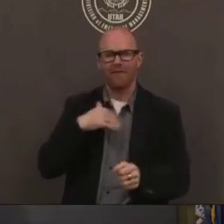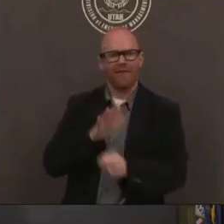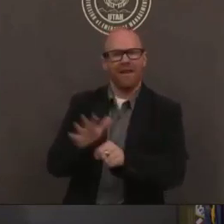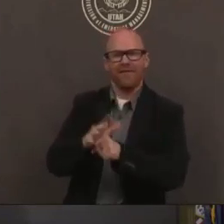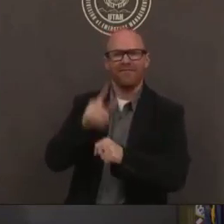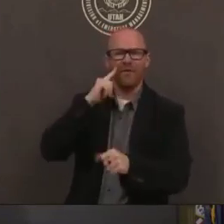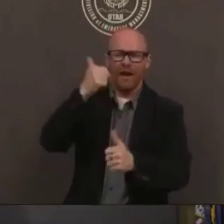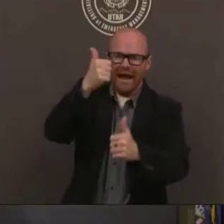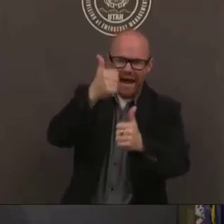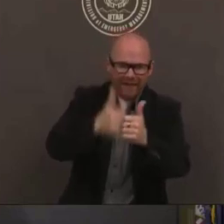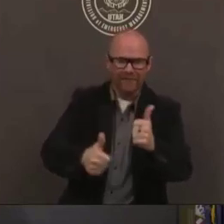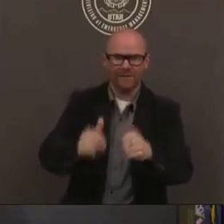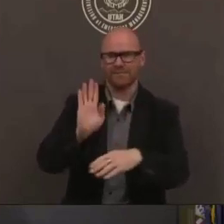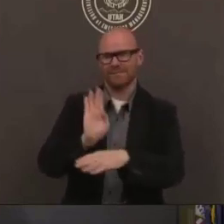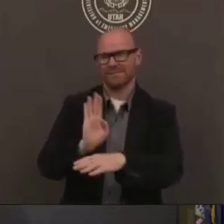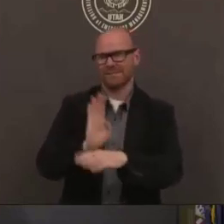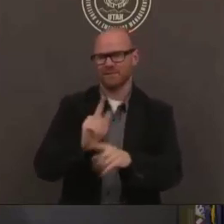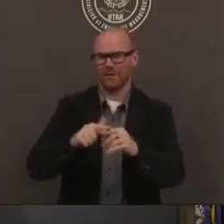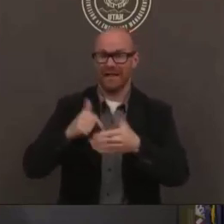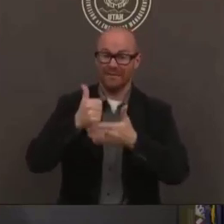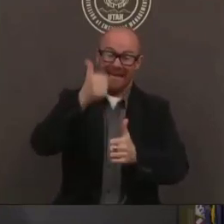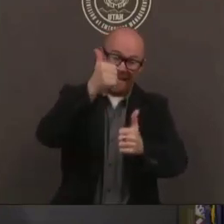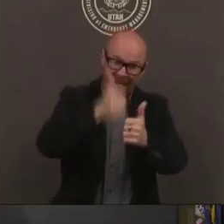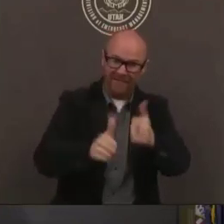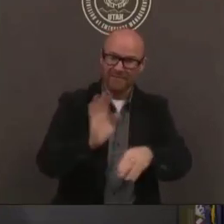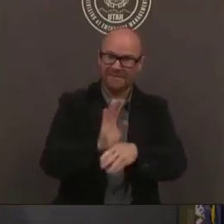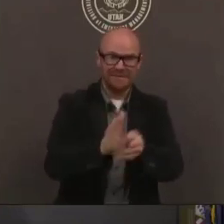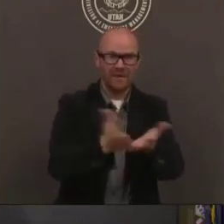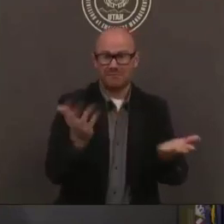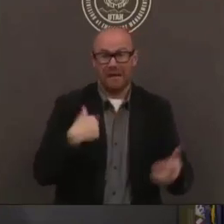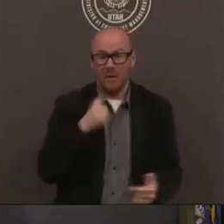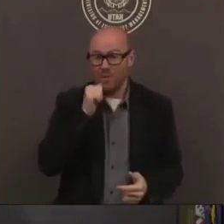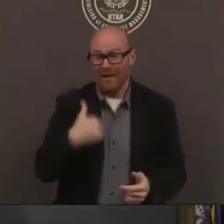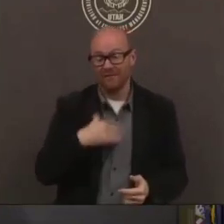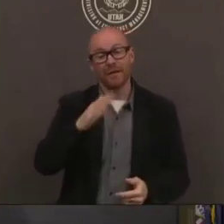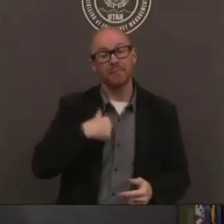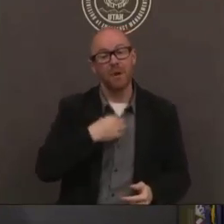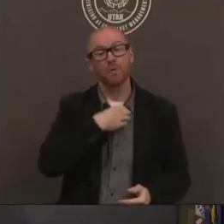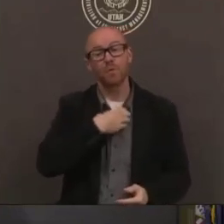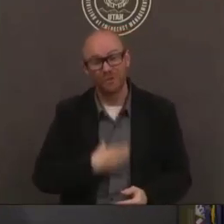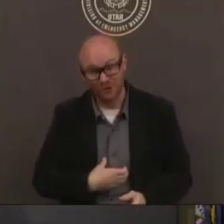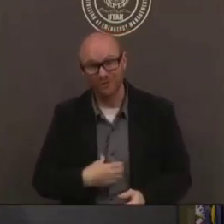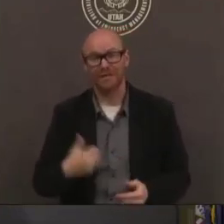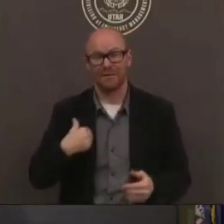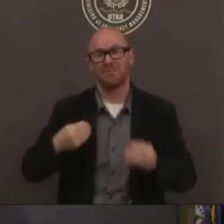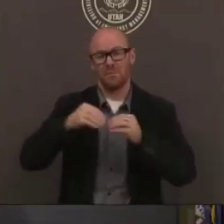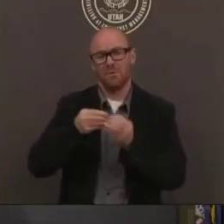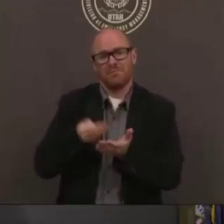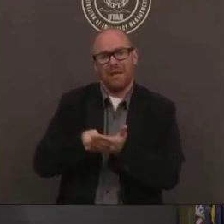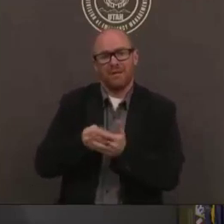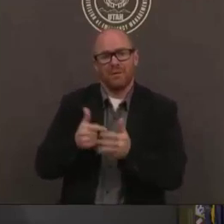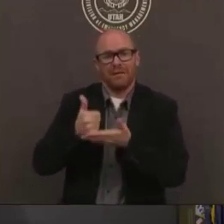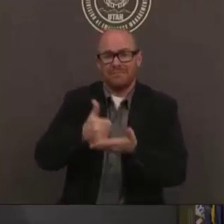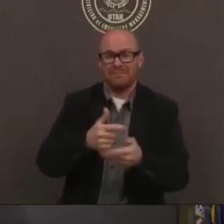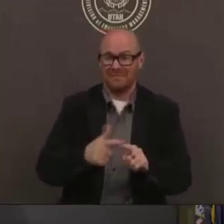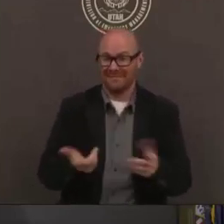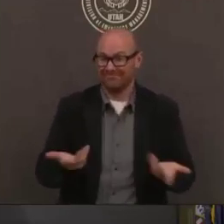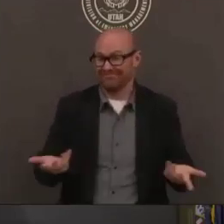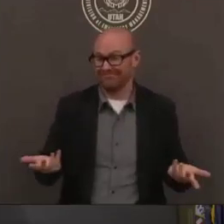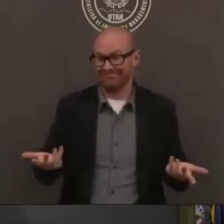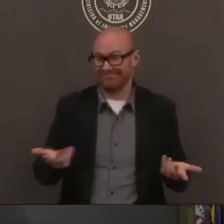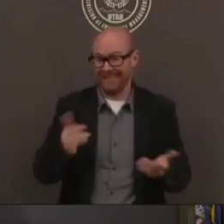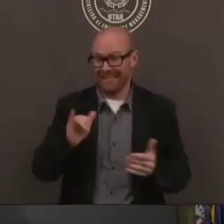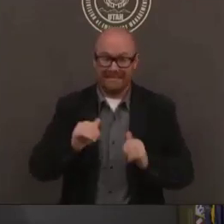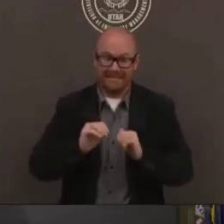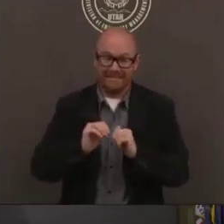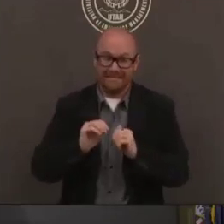sufficient funding to fund all of the businesses, and I wish that there were opportunities to do that, but it's just the